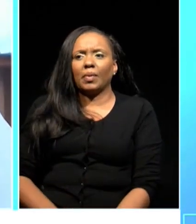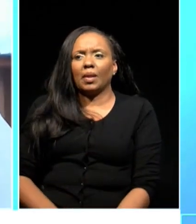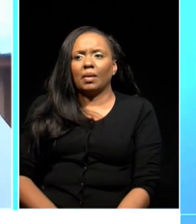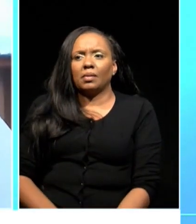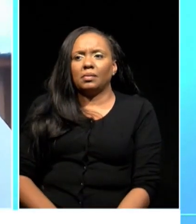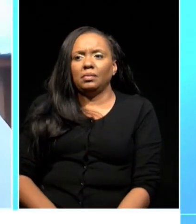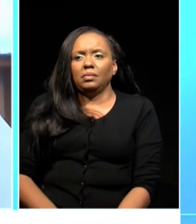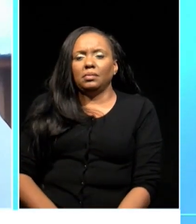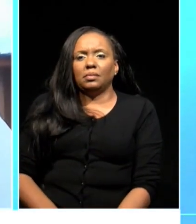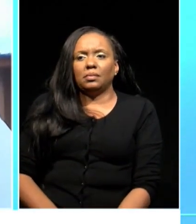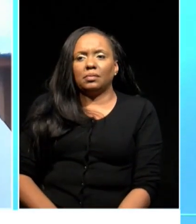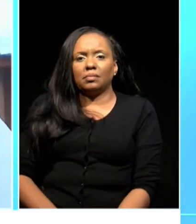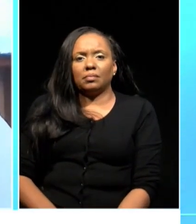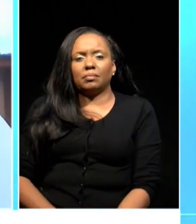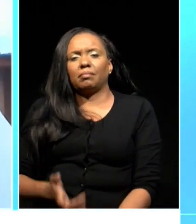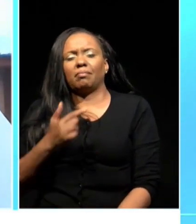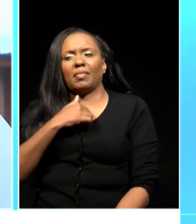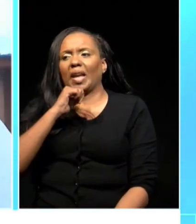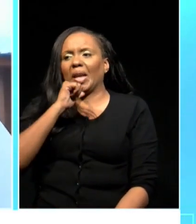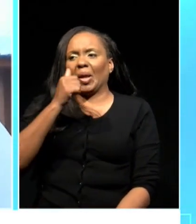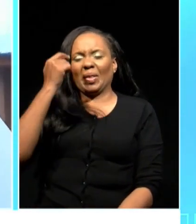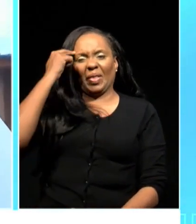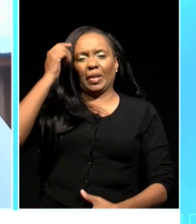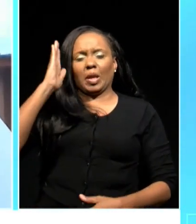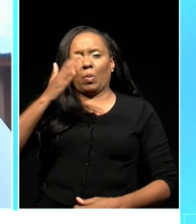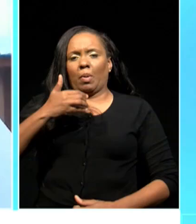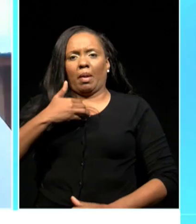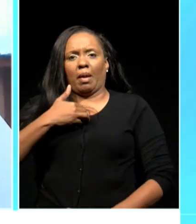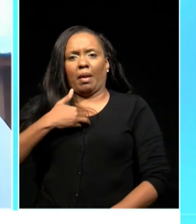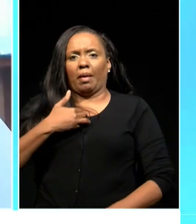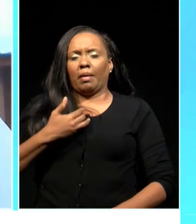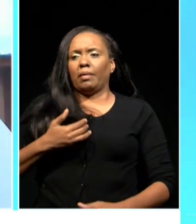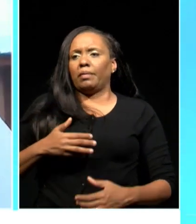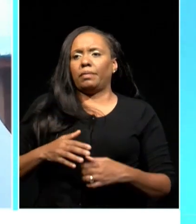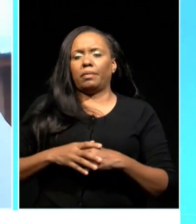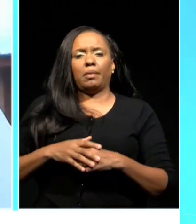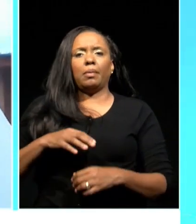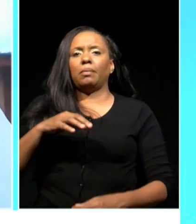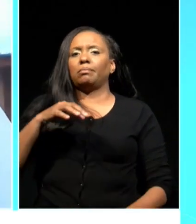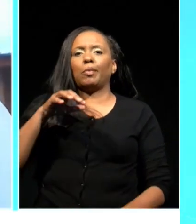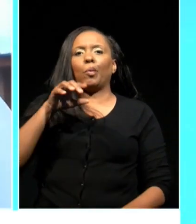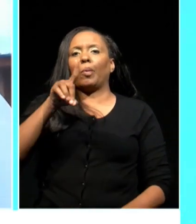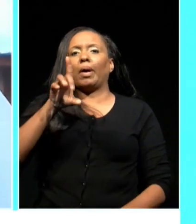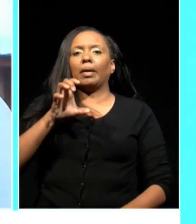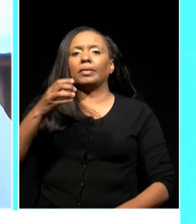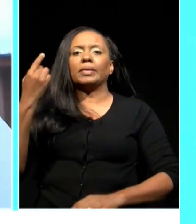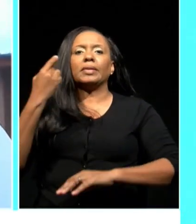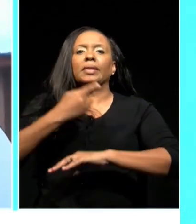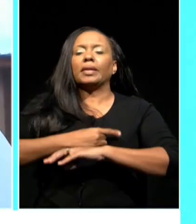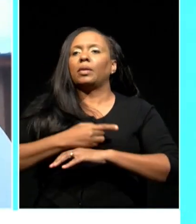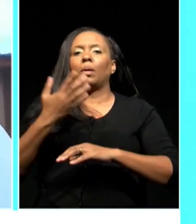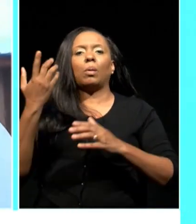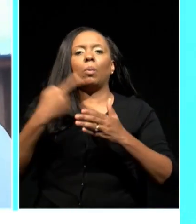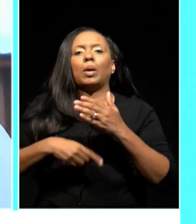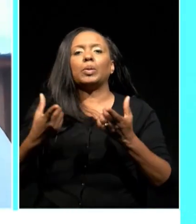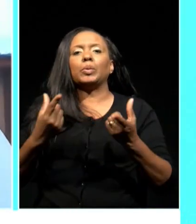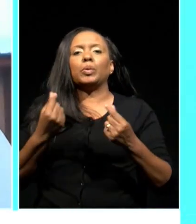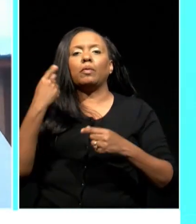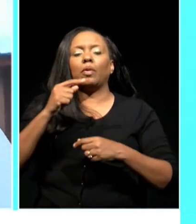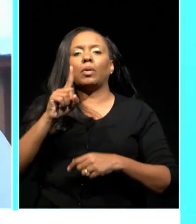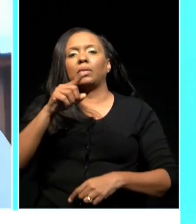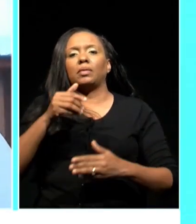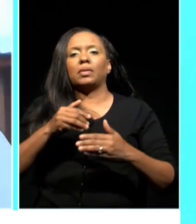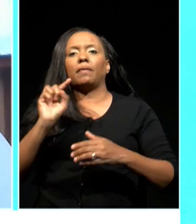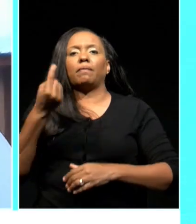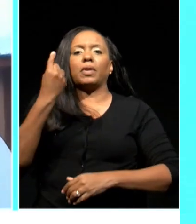do any 100 days thing anymore. They had the 100 days thing before COVID. What they have to do now is to get